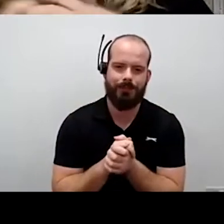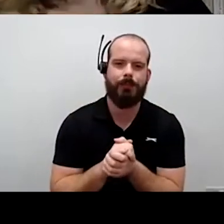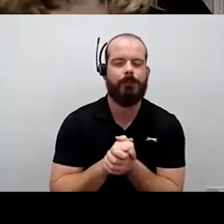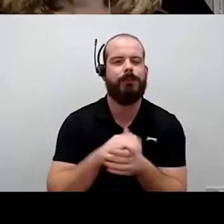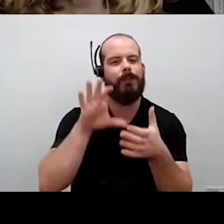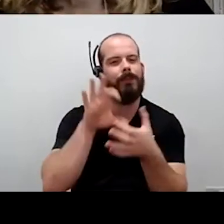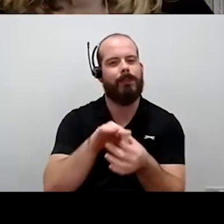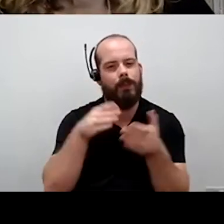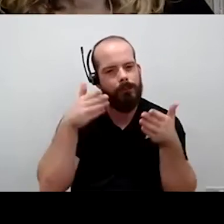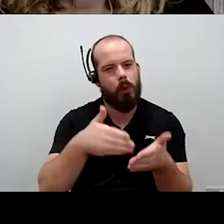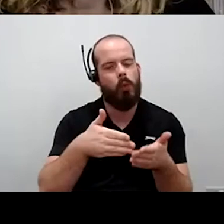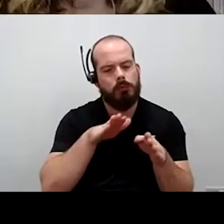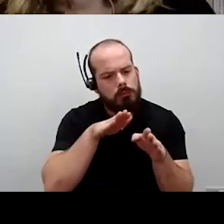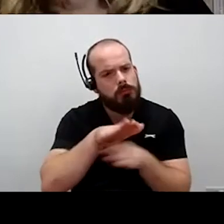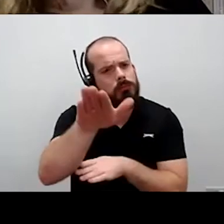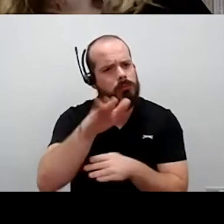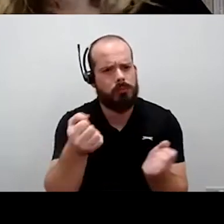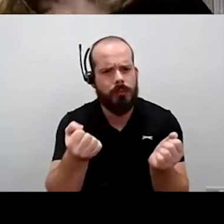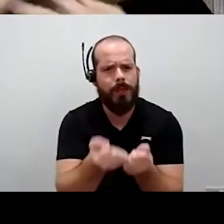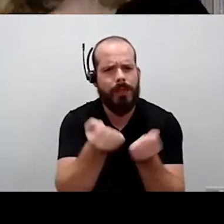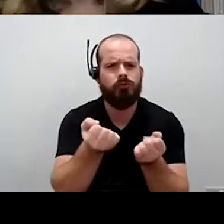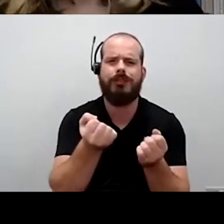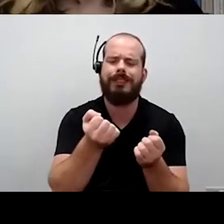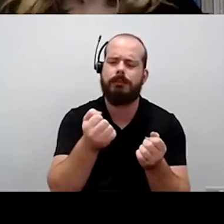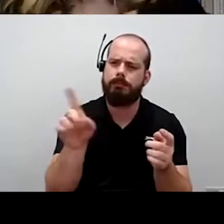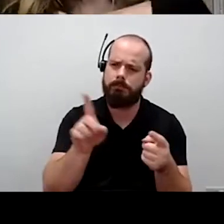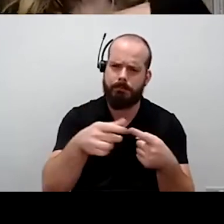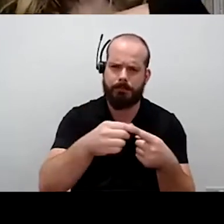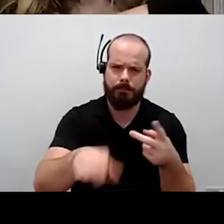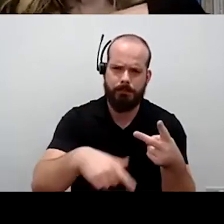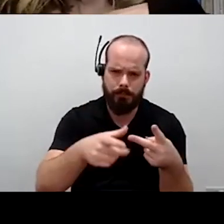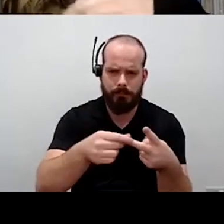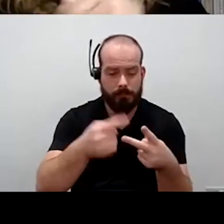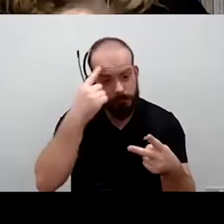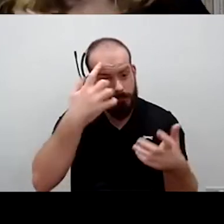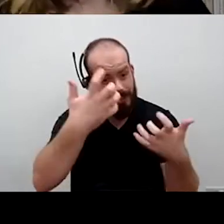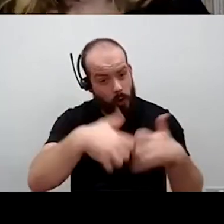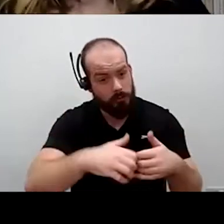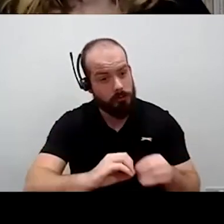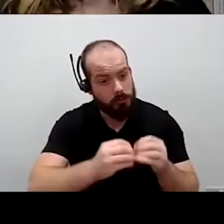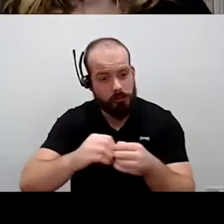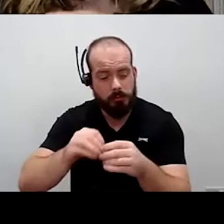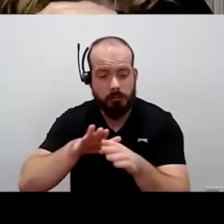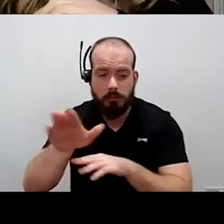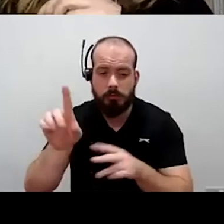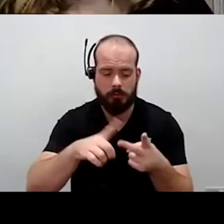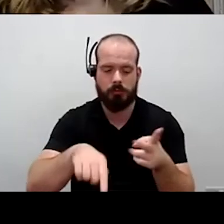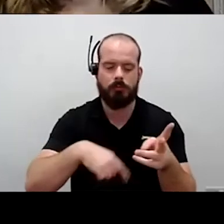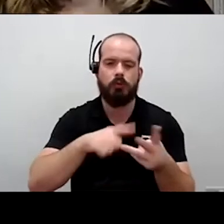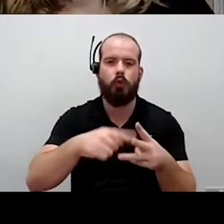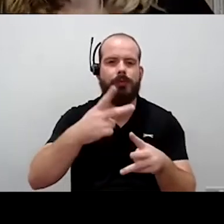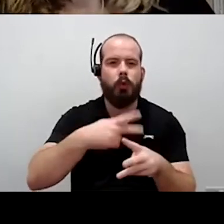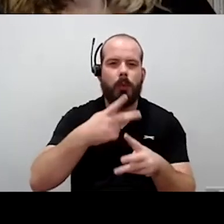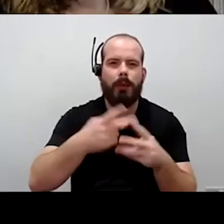long-term energy foresight scenarios for the energy sector, potentials for energy technologies, renewable energy technologies, and things in